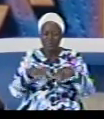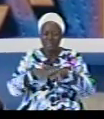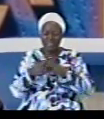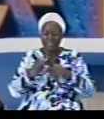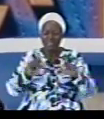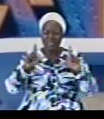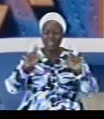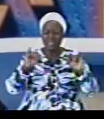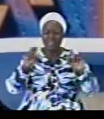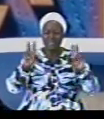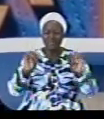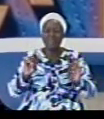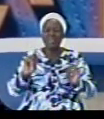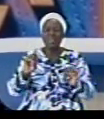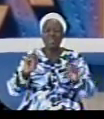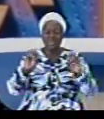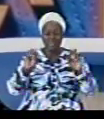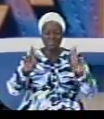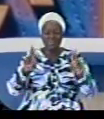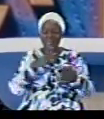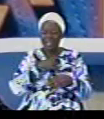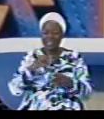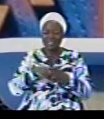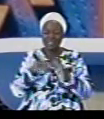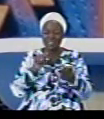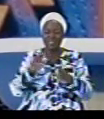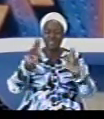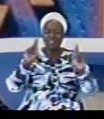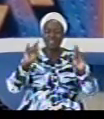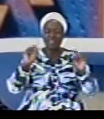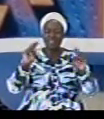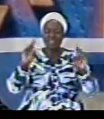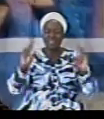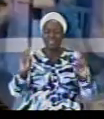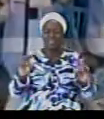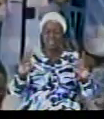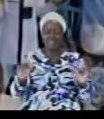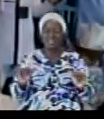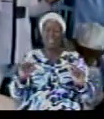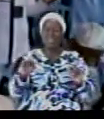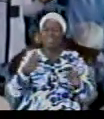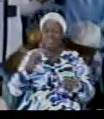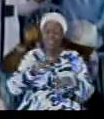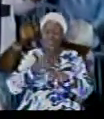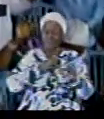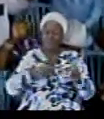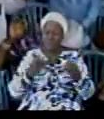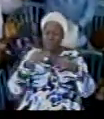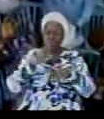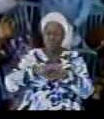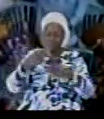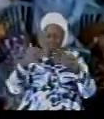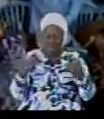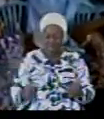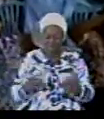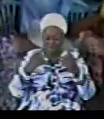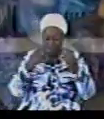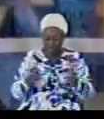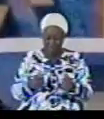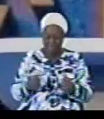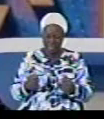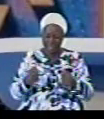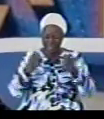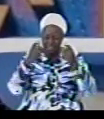the kidney, the touch of the Lord come upon you right now. Speedily,